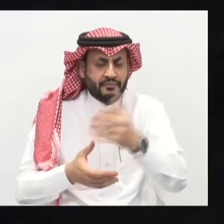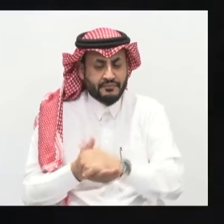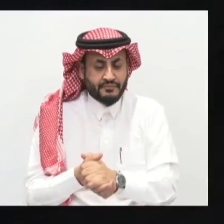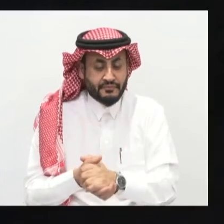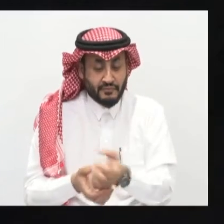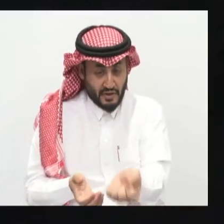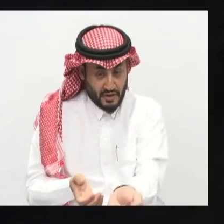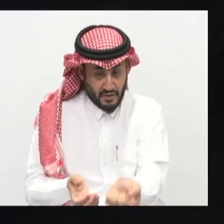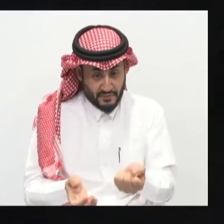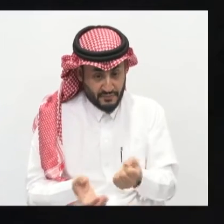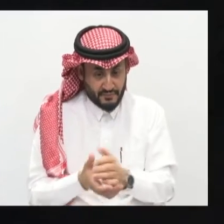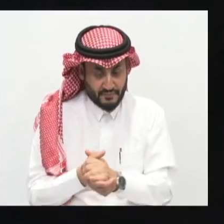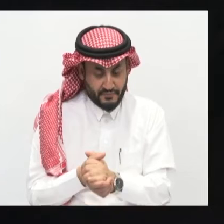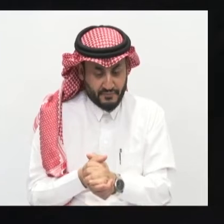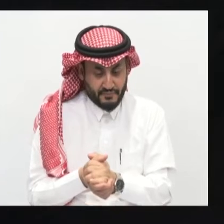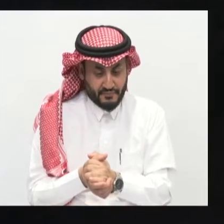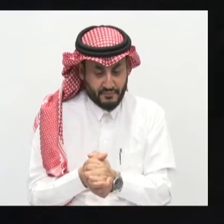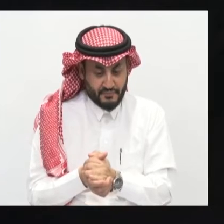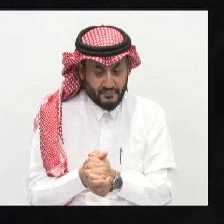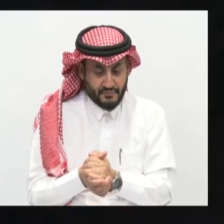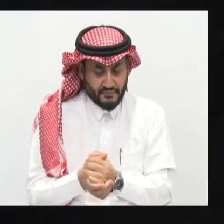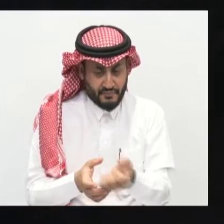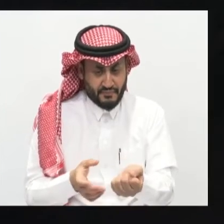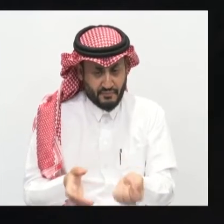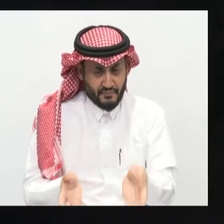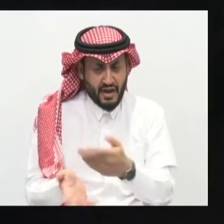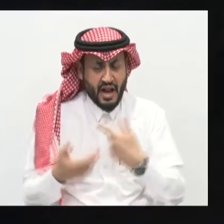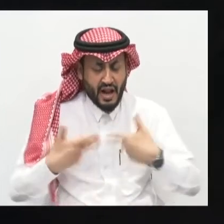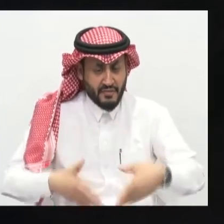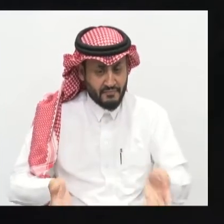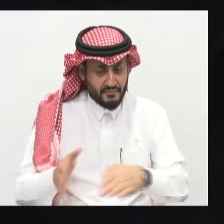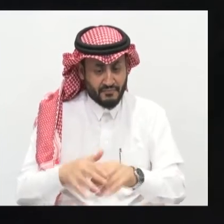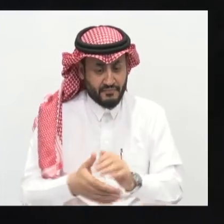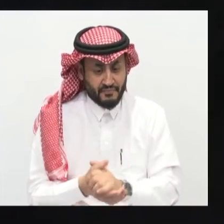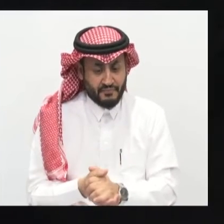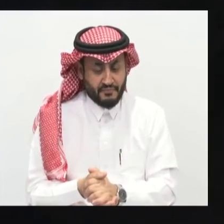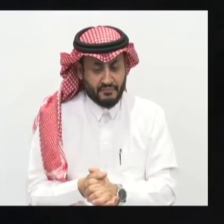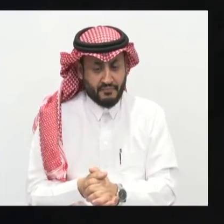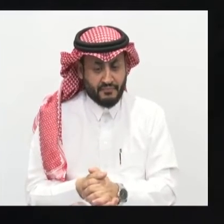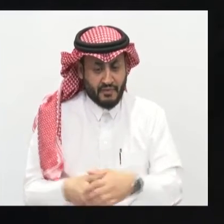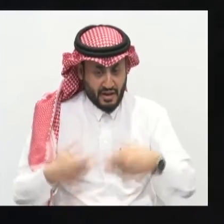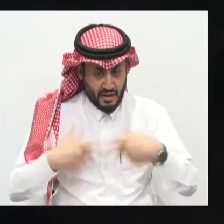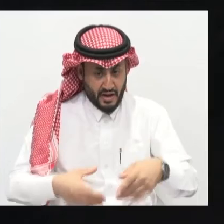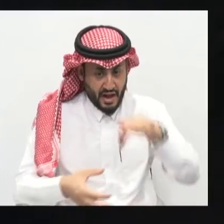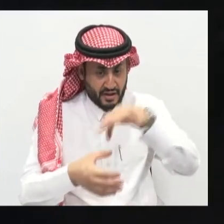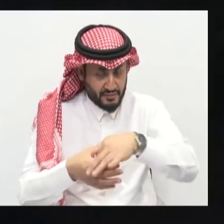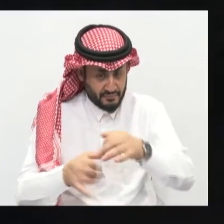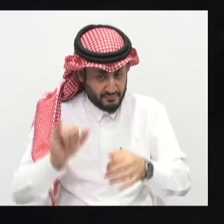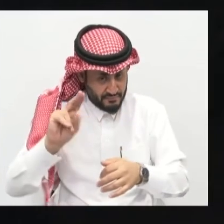If you open the drawer, usually what's inside? Clothes, right? So we can say, the clothes